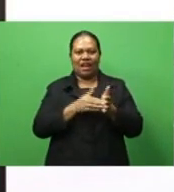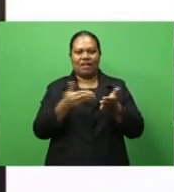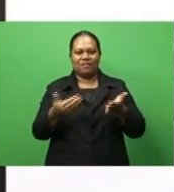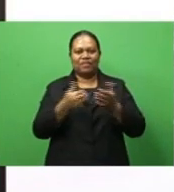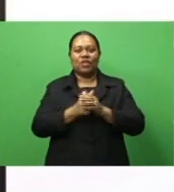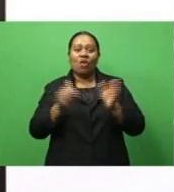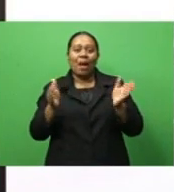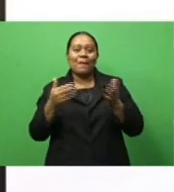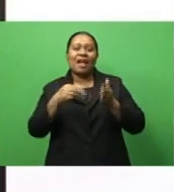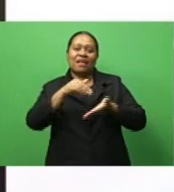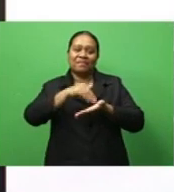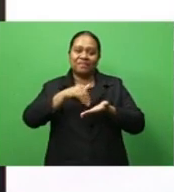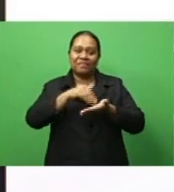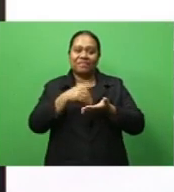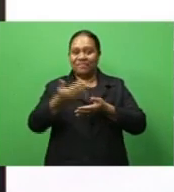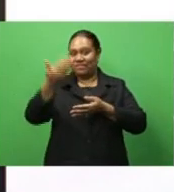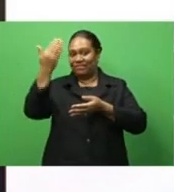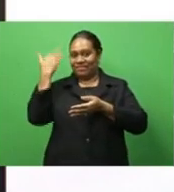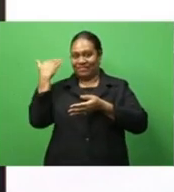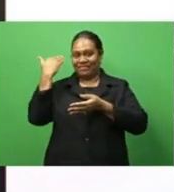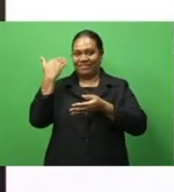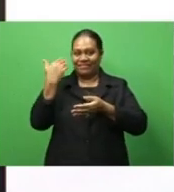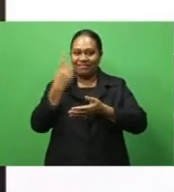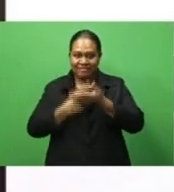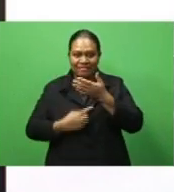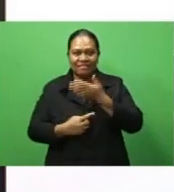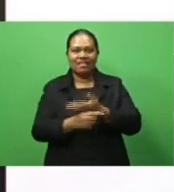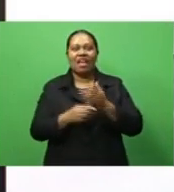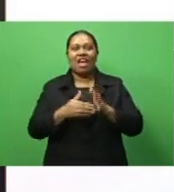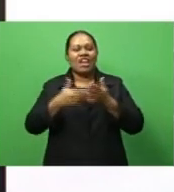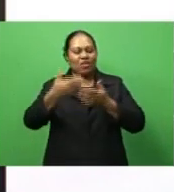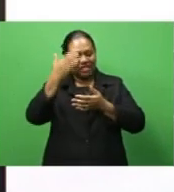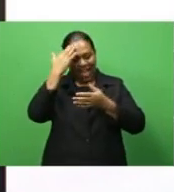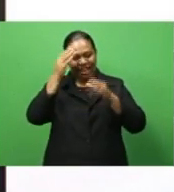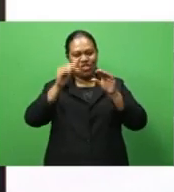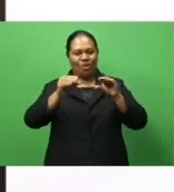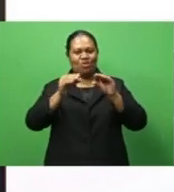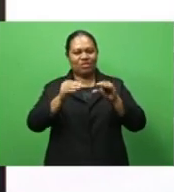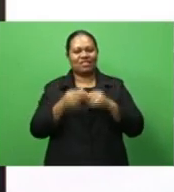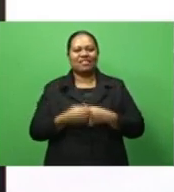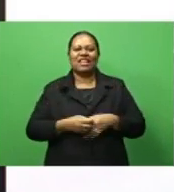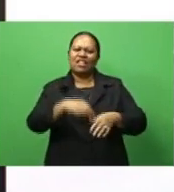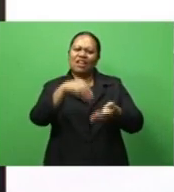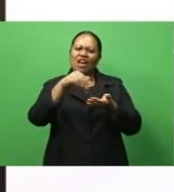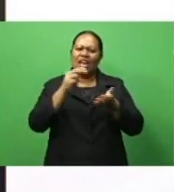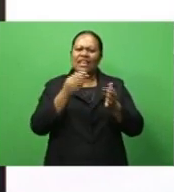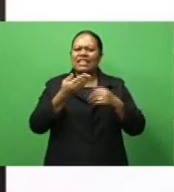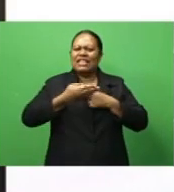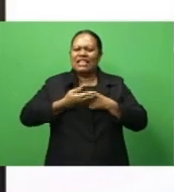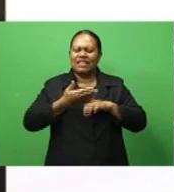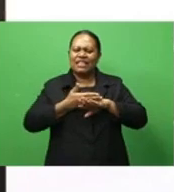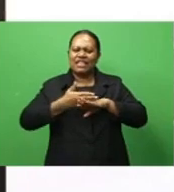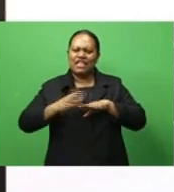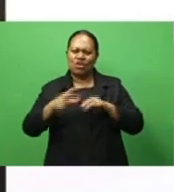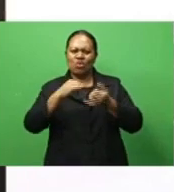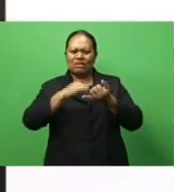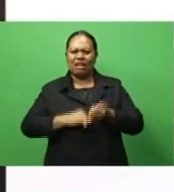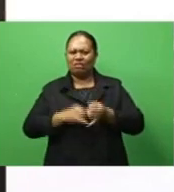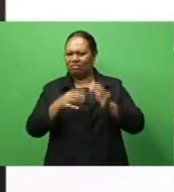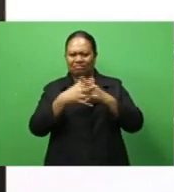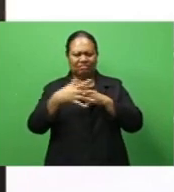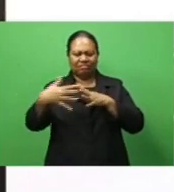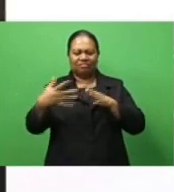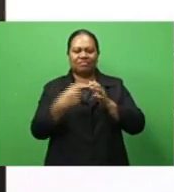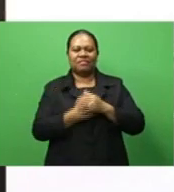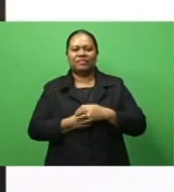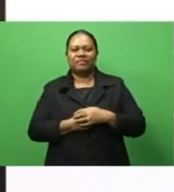played in the NRL for a decade, will lead the Silktails as head coach into the New South Wales Rugby League Round Massey Cup. Aquila